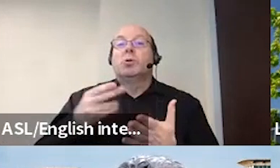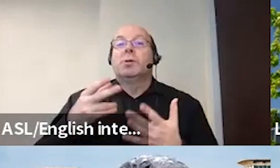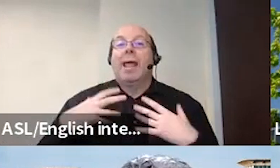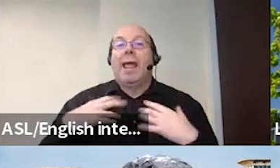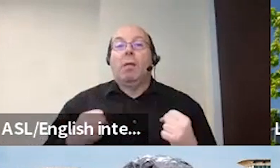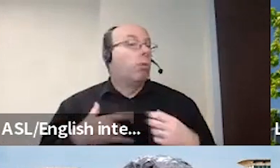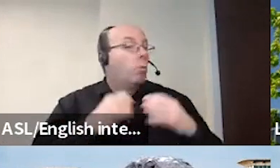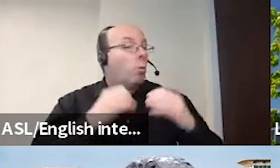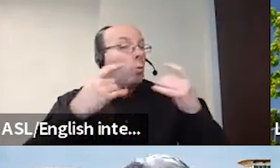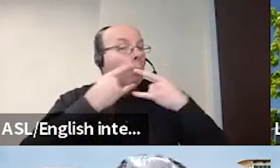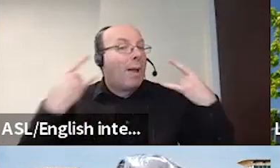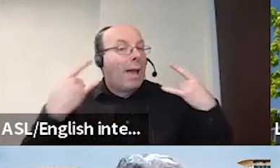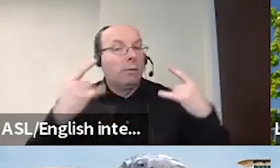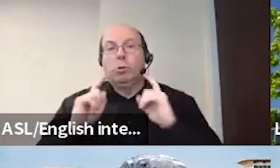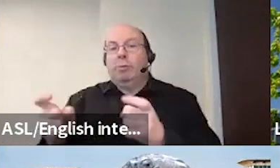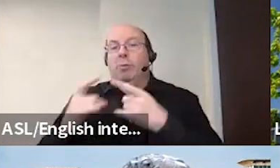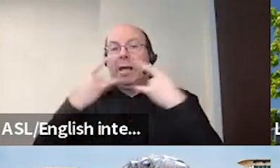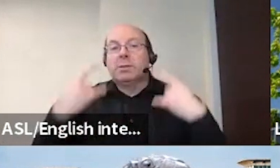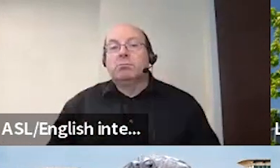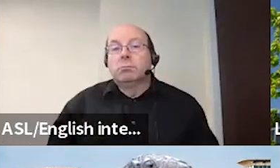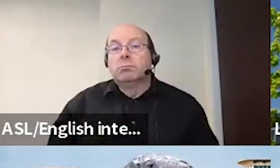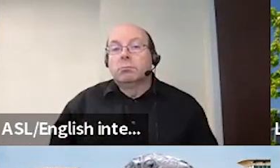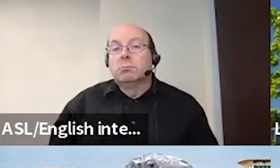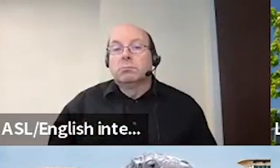you we'll give you a mask here. Right.